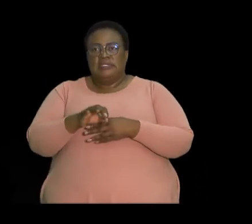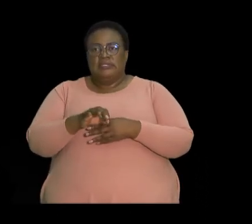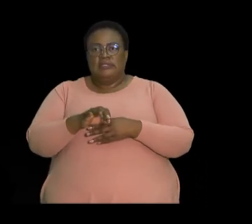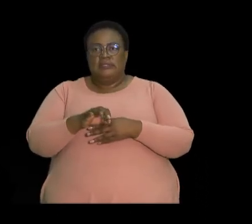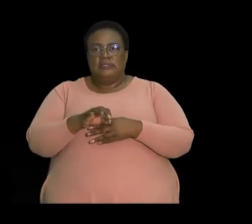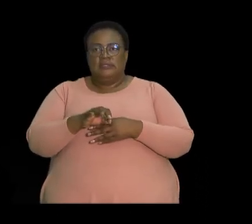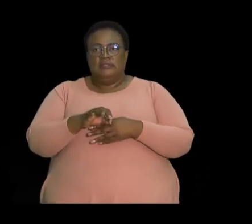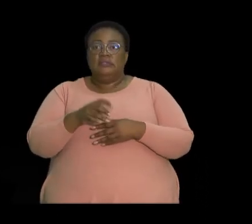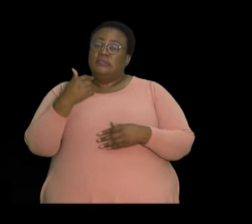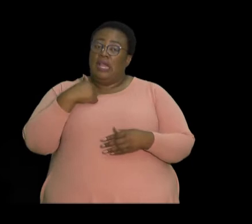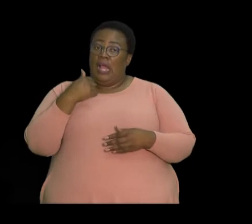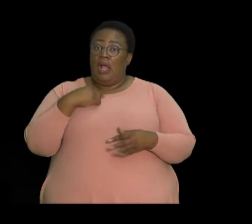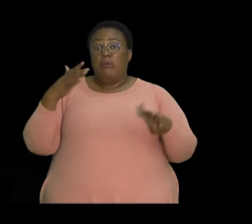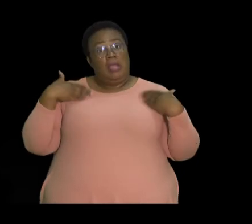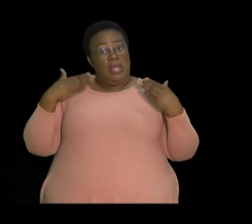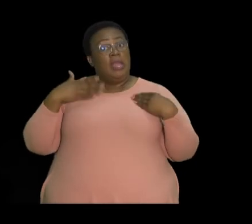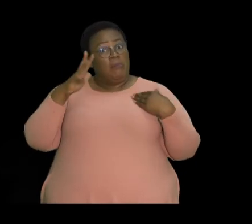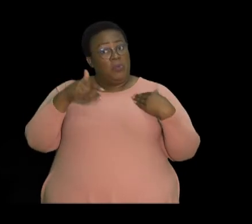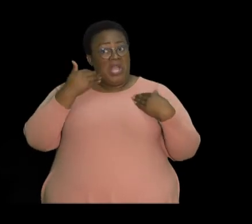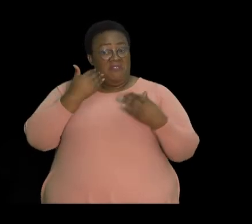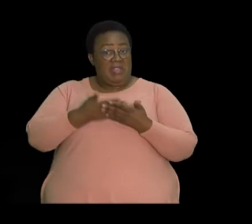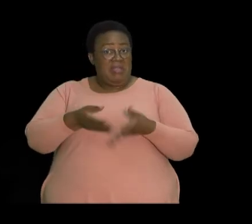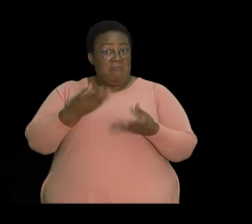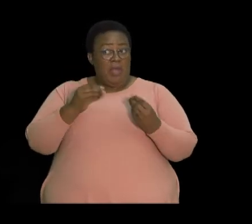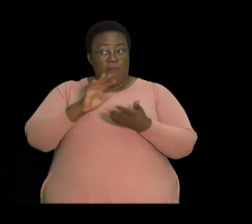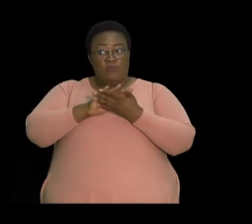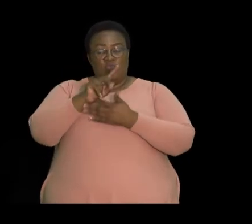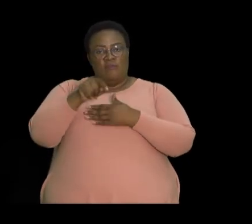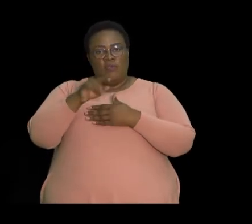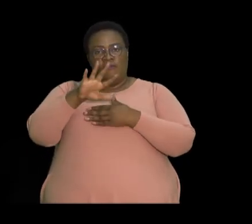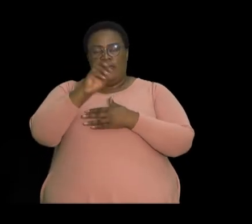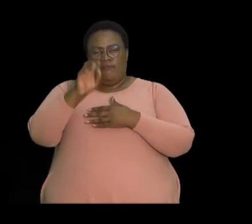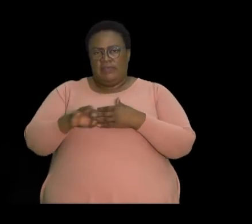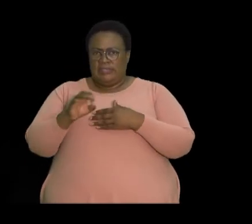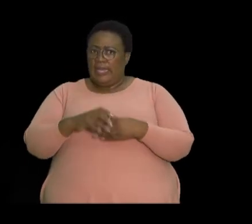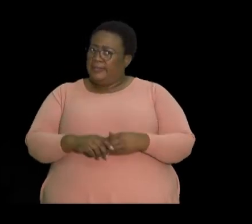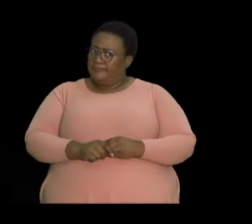I would really be happy if I was to get 12.5% per